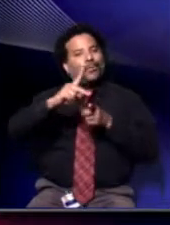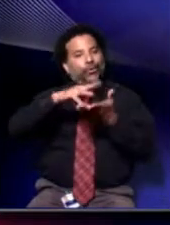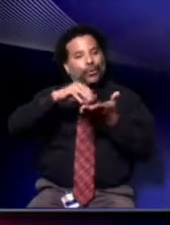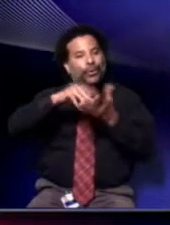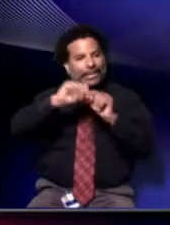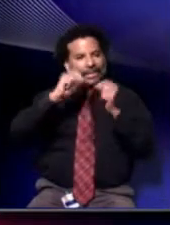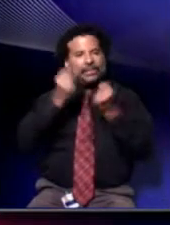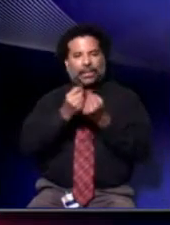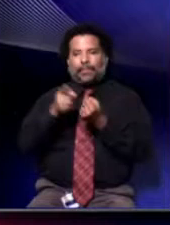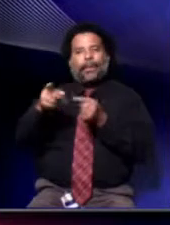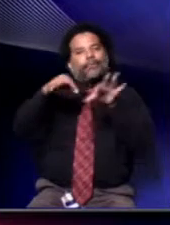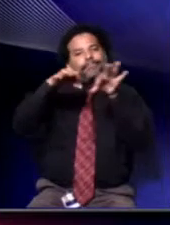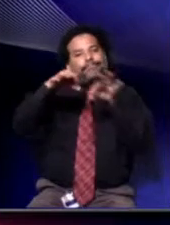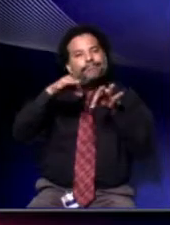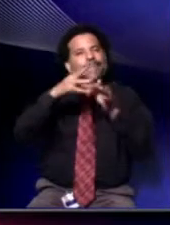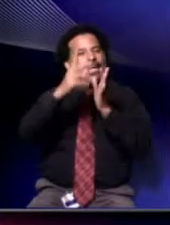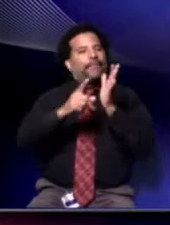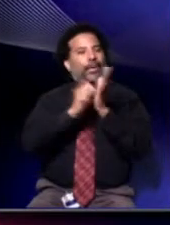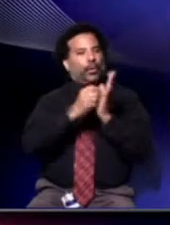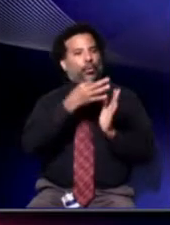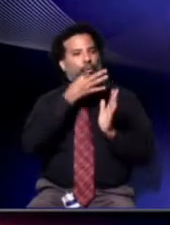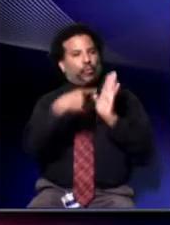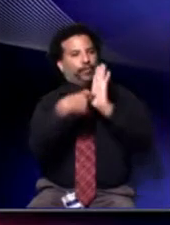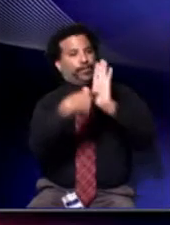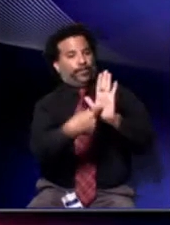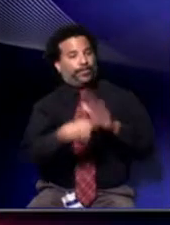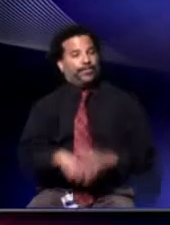bit more about the video that you're about to see.